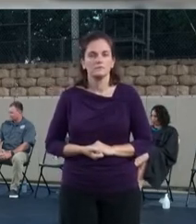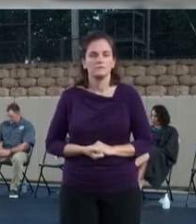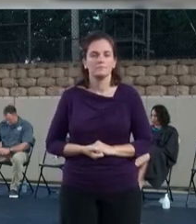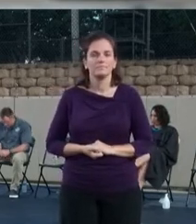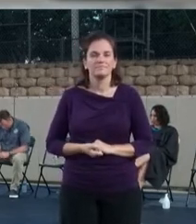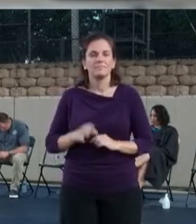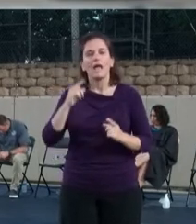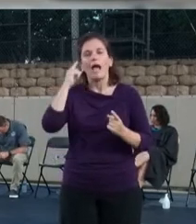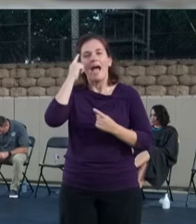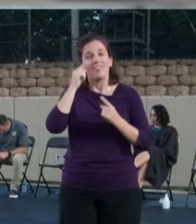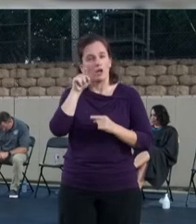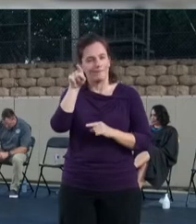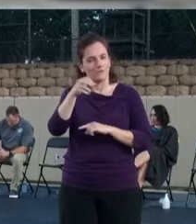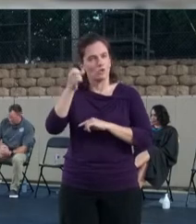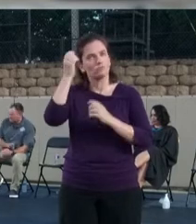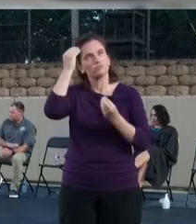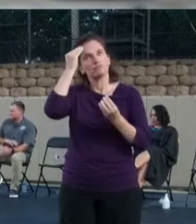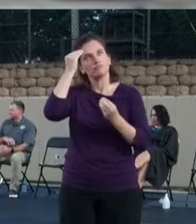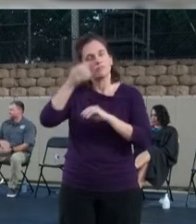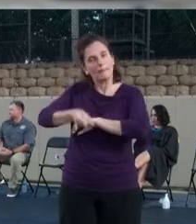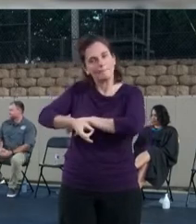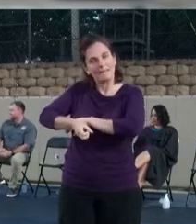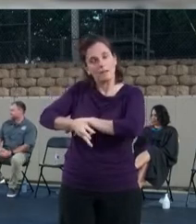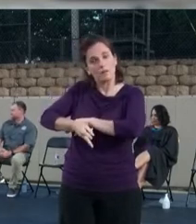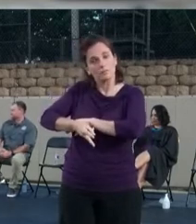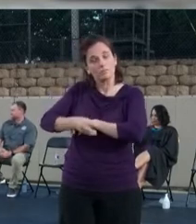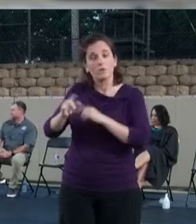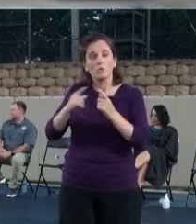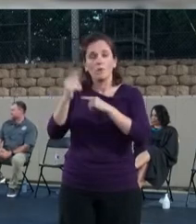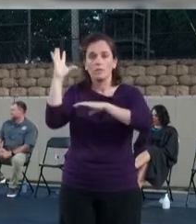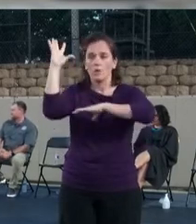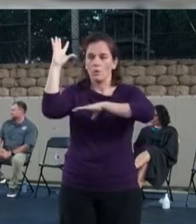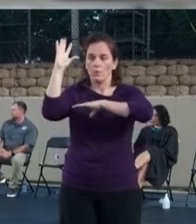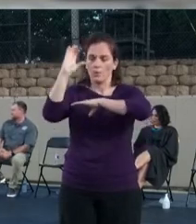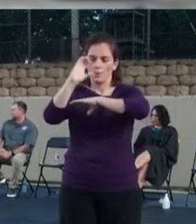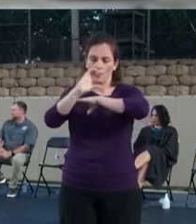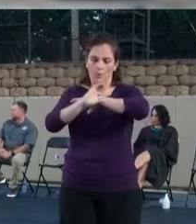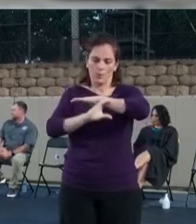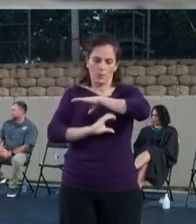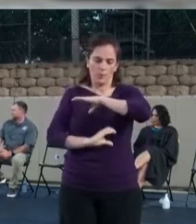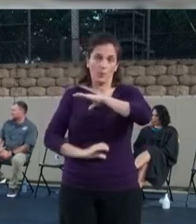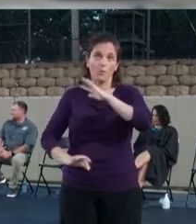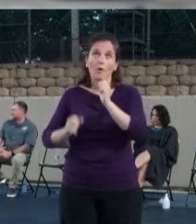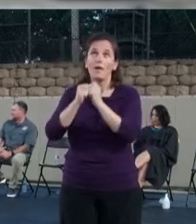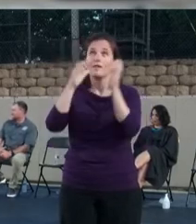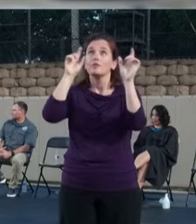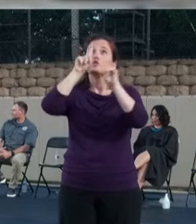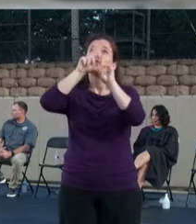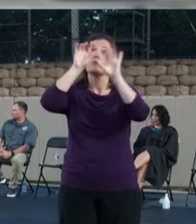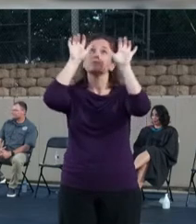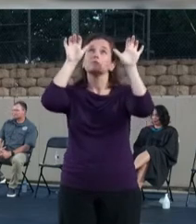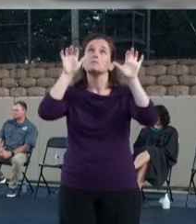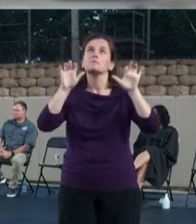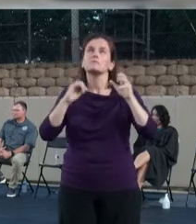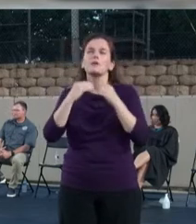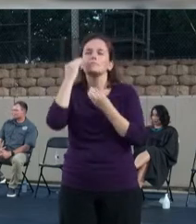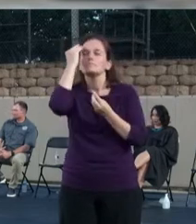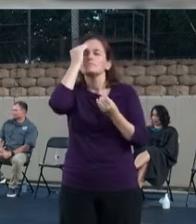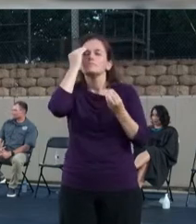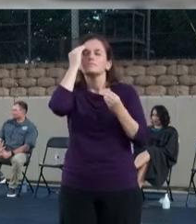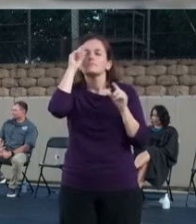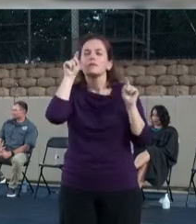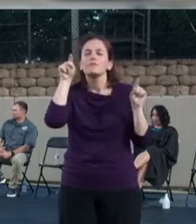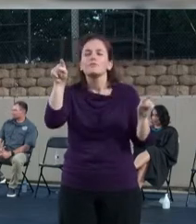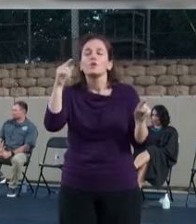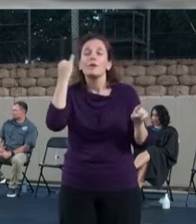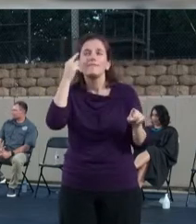I thought of you at midnight. When the night swallowed daylight and the stars illuminated the sky, I often wondered about you and if you had